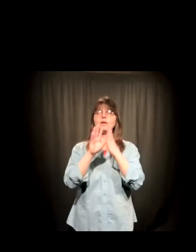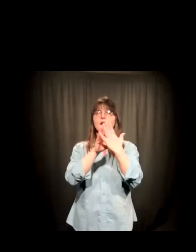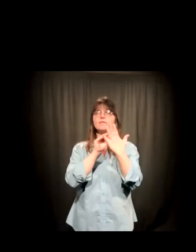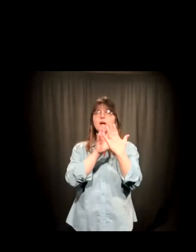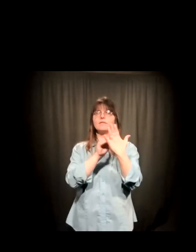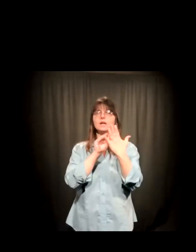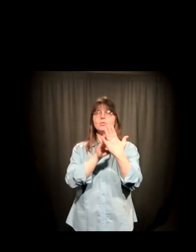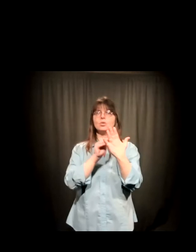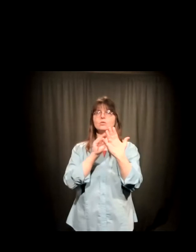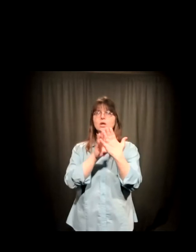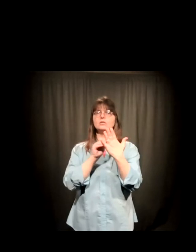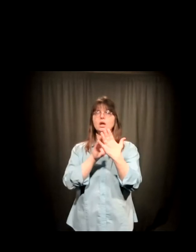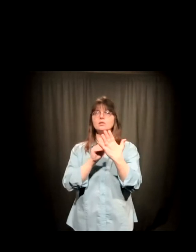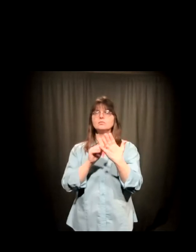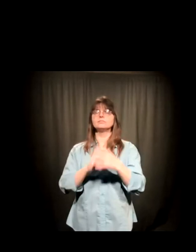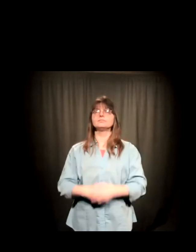Alec admired,